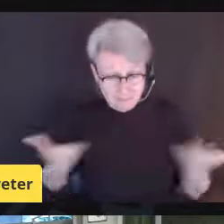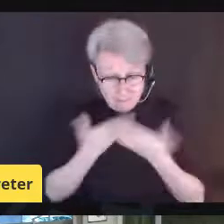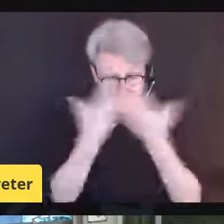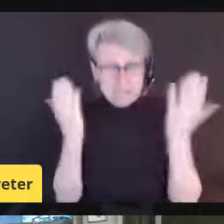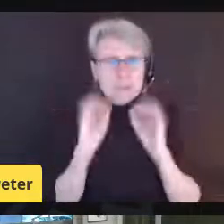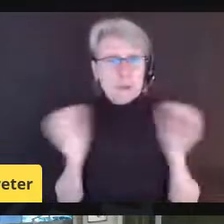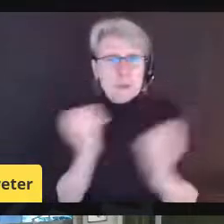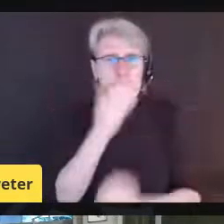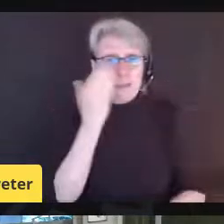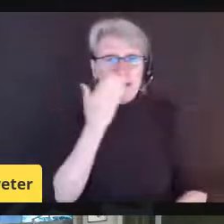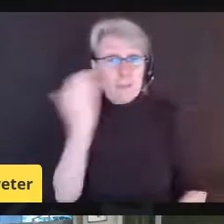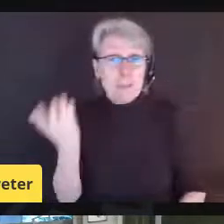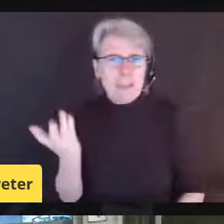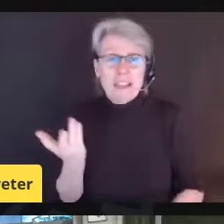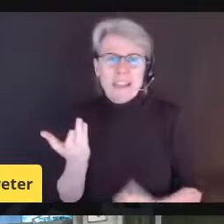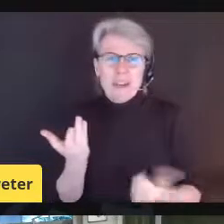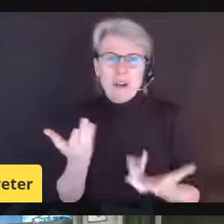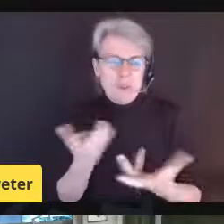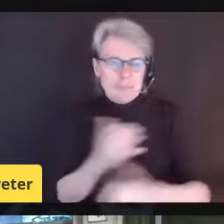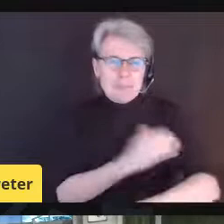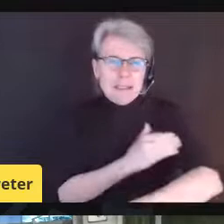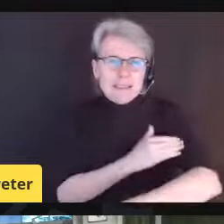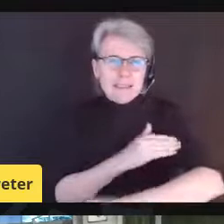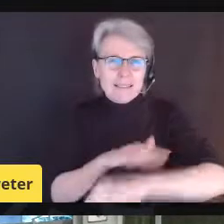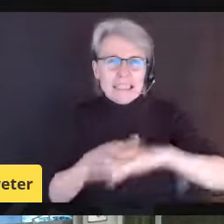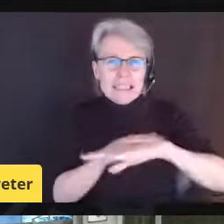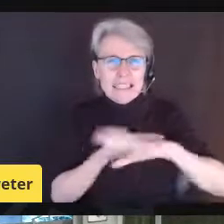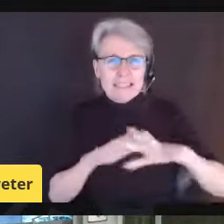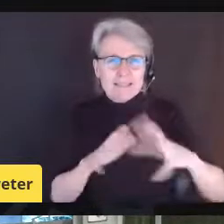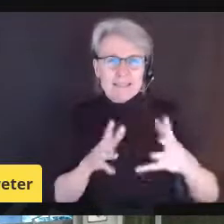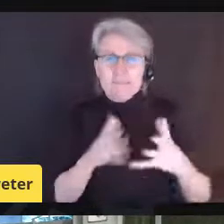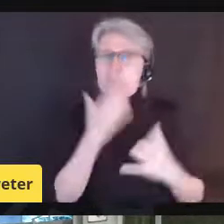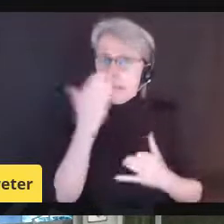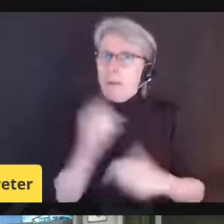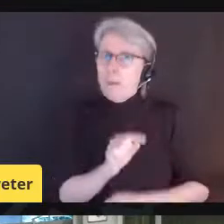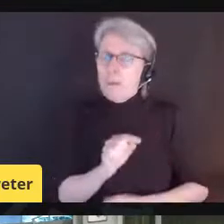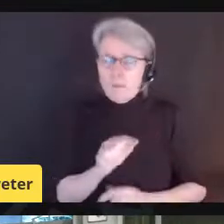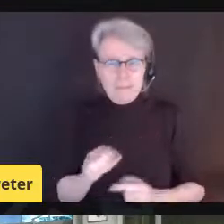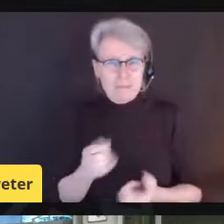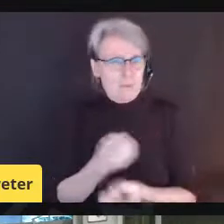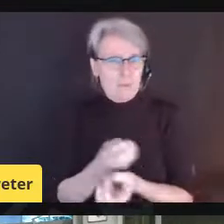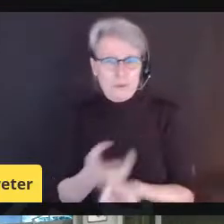more than soft tissue, because they don't smell as much.